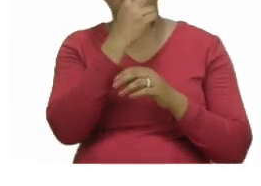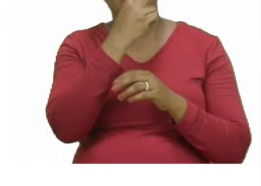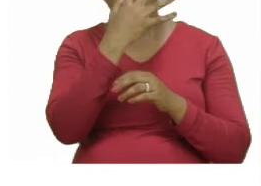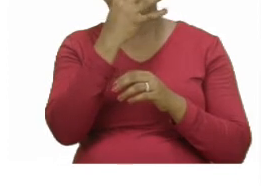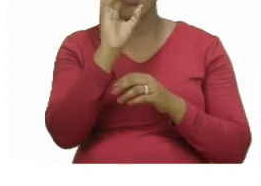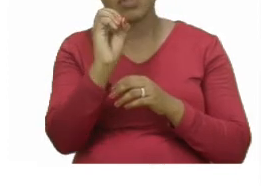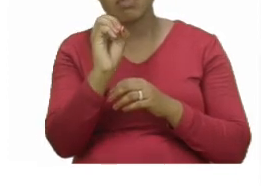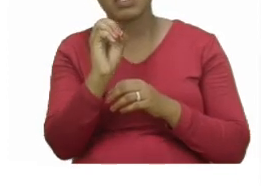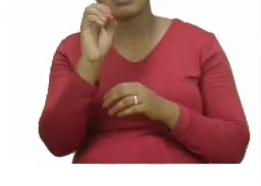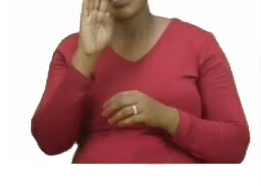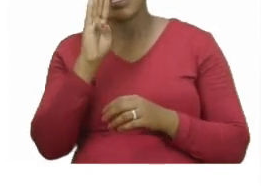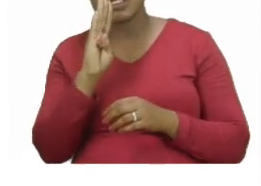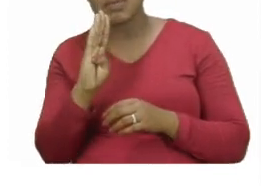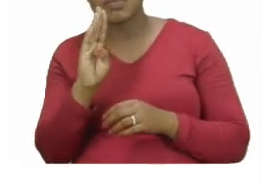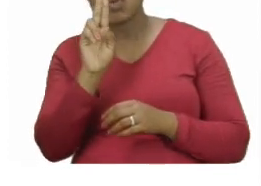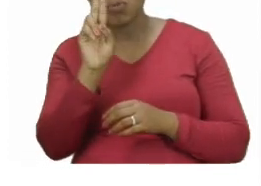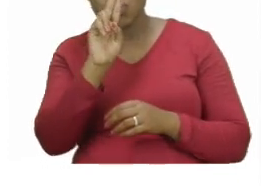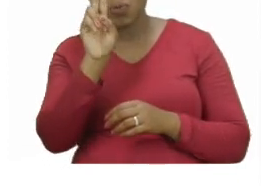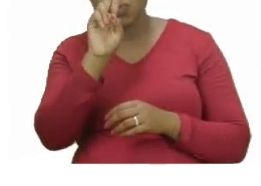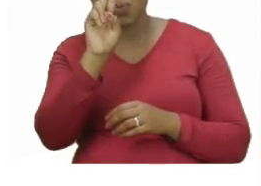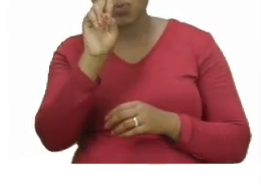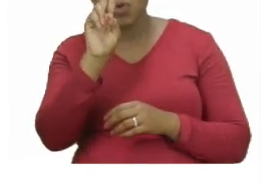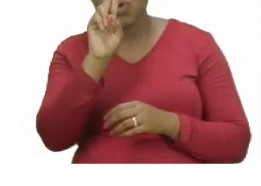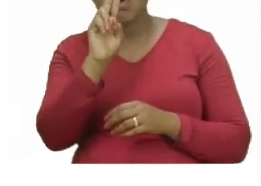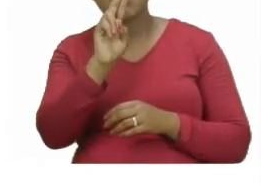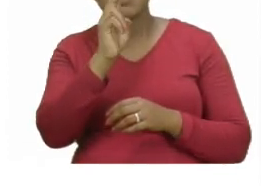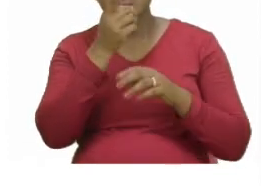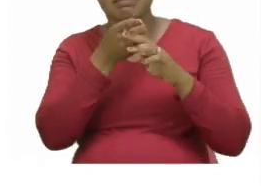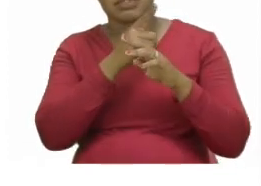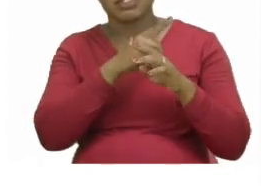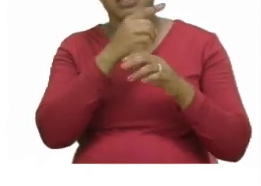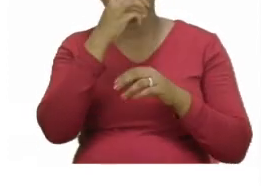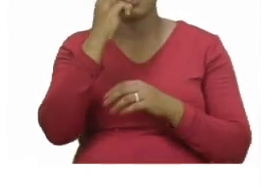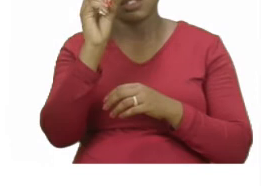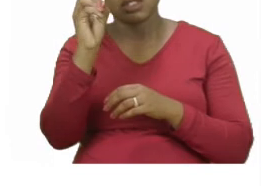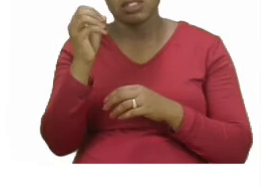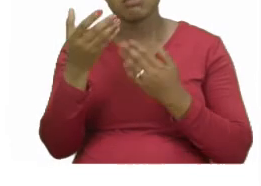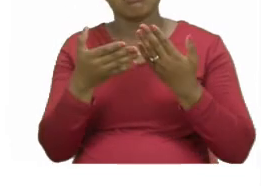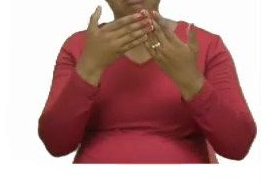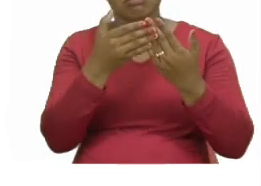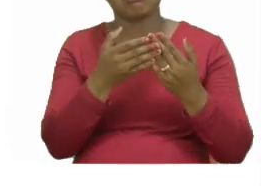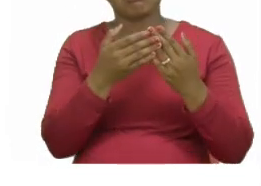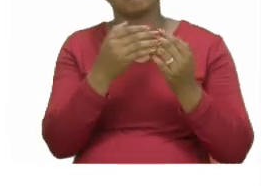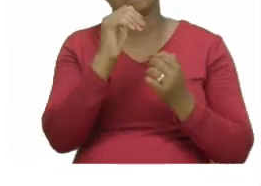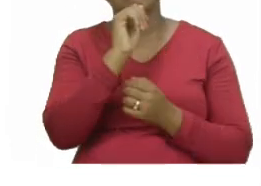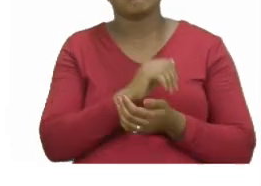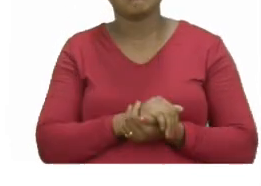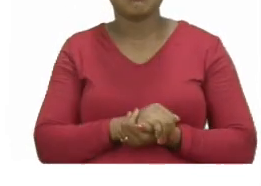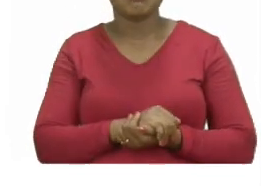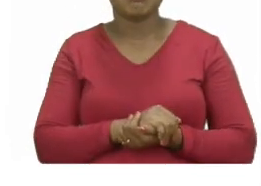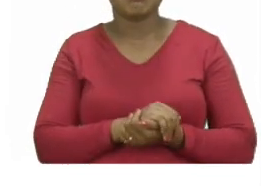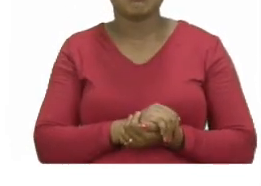number. So I'm going to help you and do A with you. So let's quickly have a